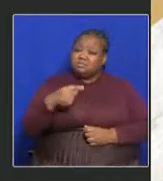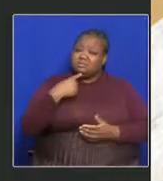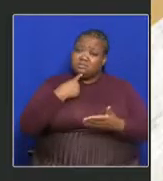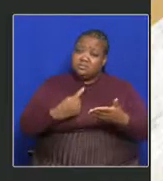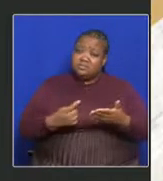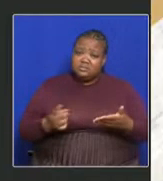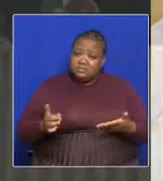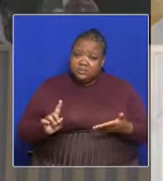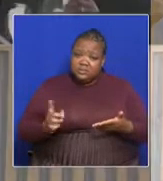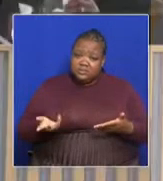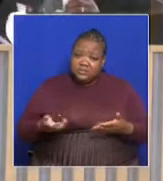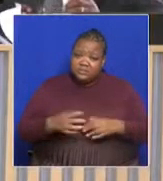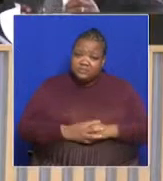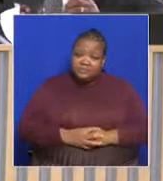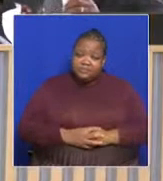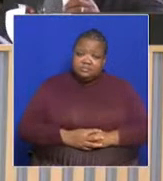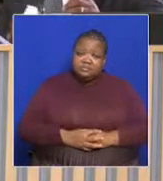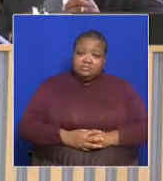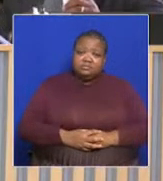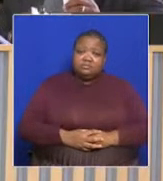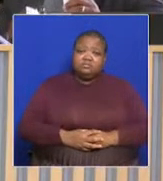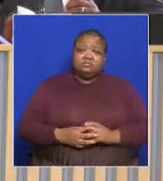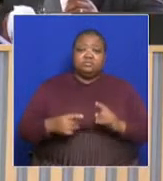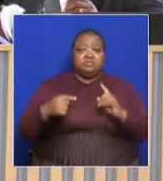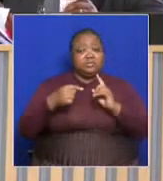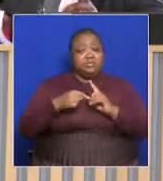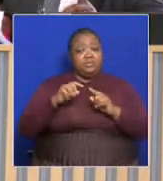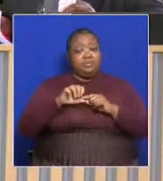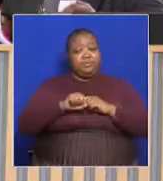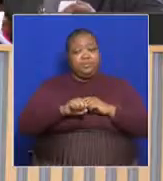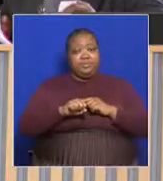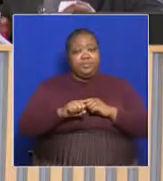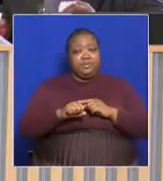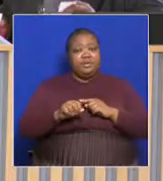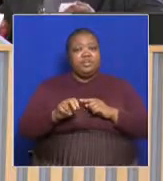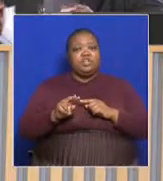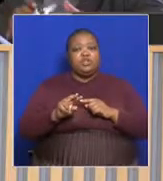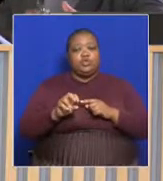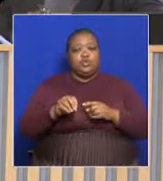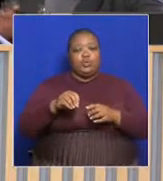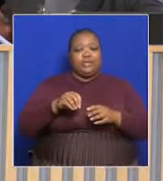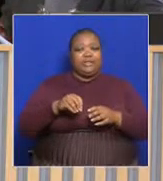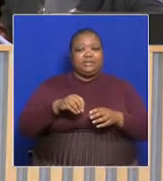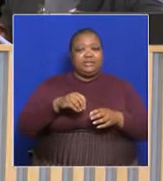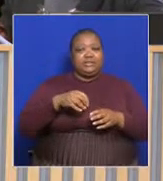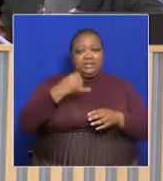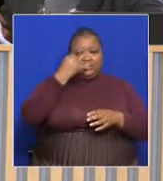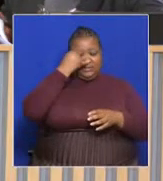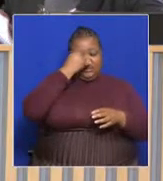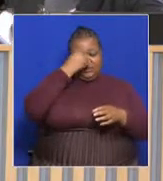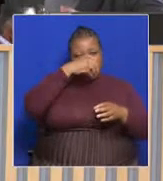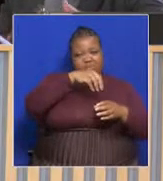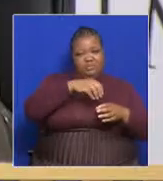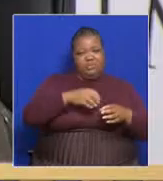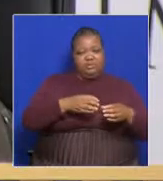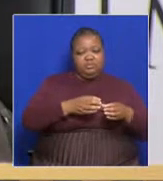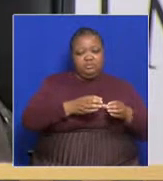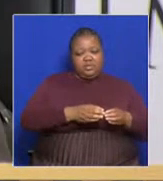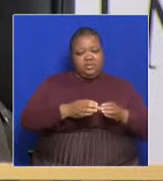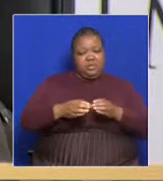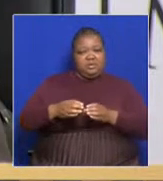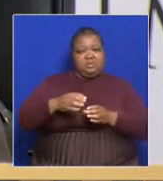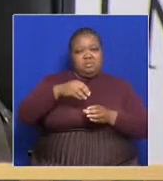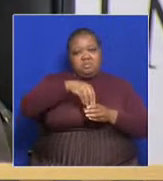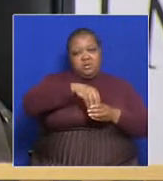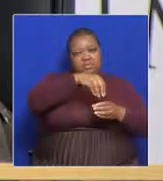It says that he noticed 20, that's what he's saying, approximately 20 bricks in each bag. And Commissioner, I want to